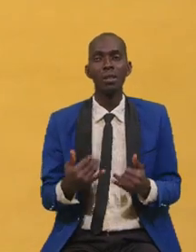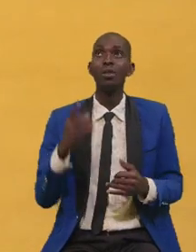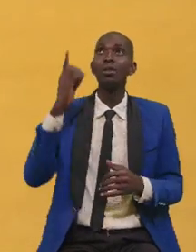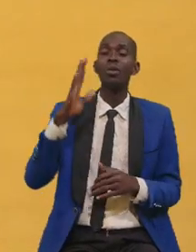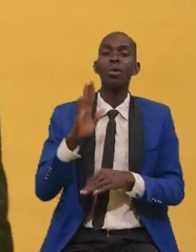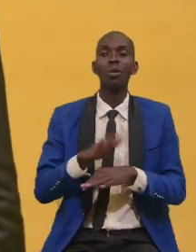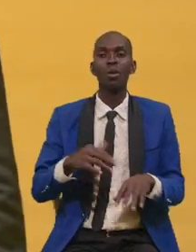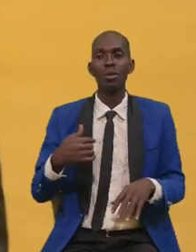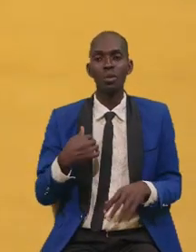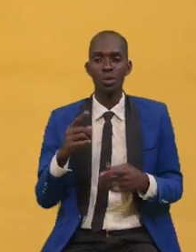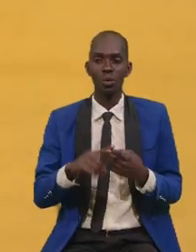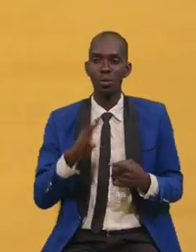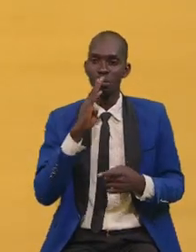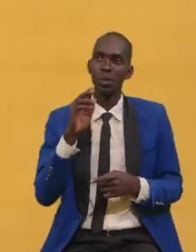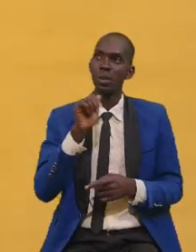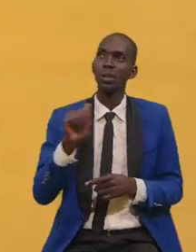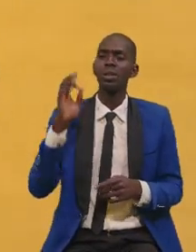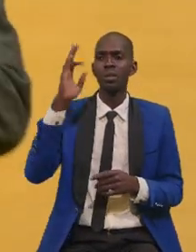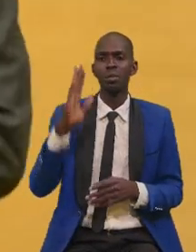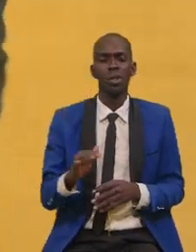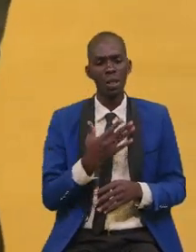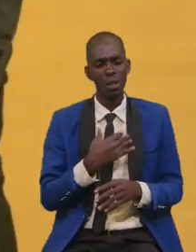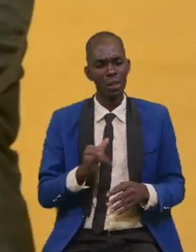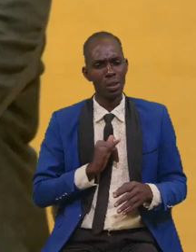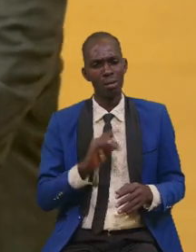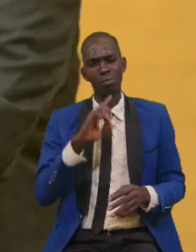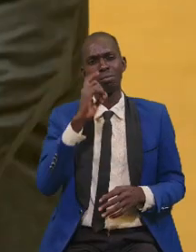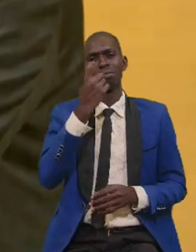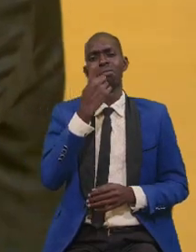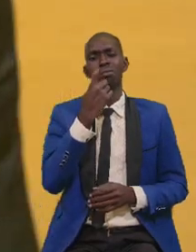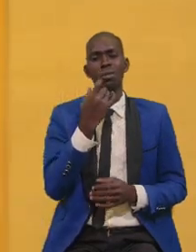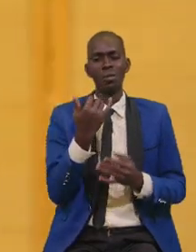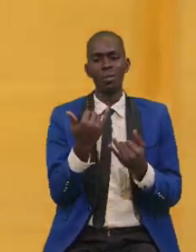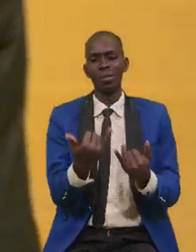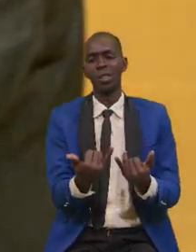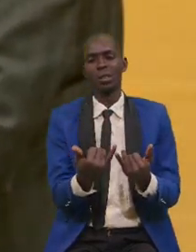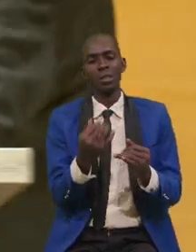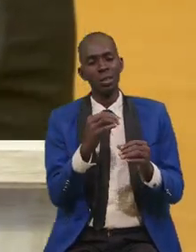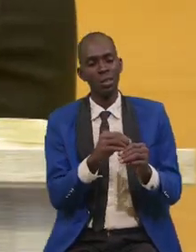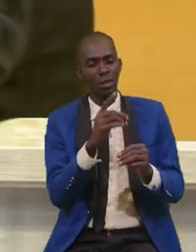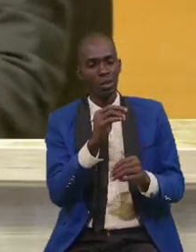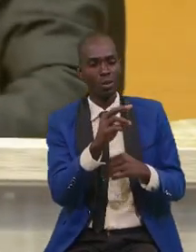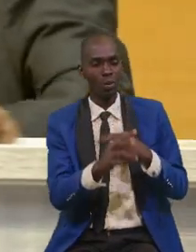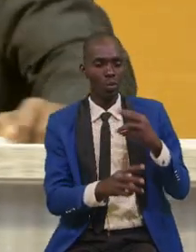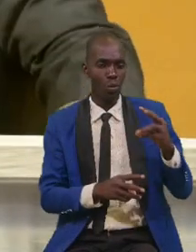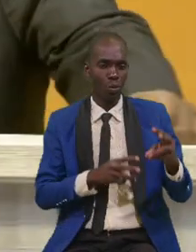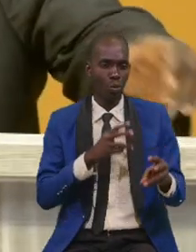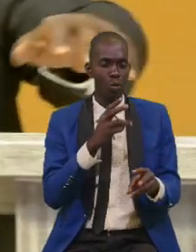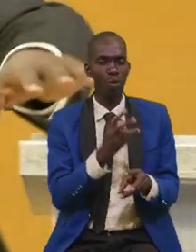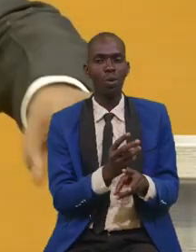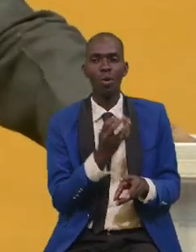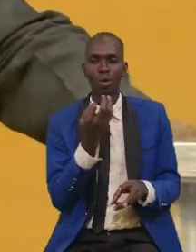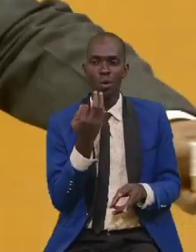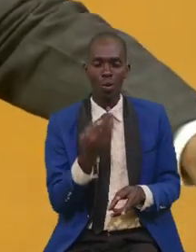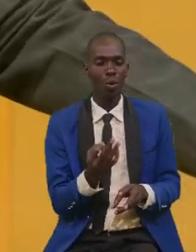minister. And I asked myself now, in the world of science, in the world of mathematics,